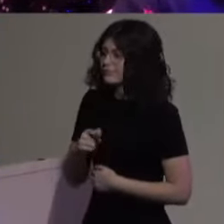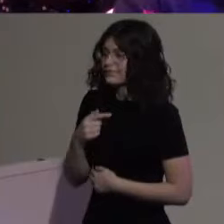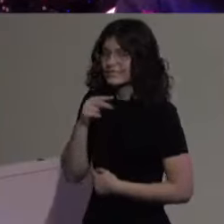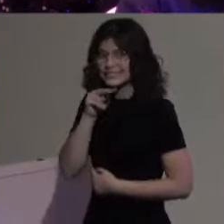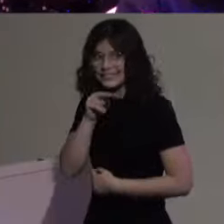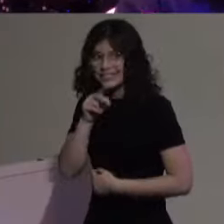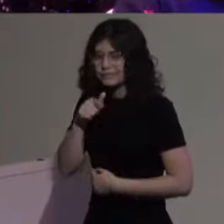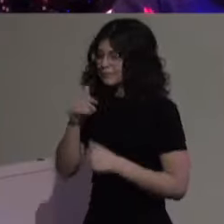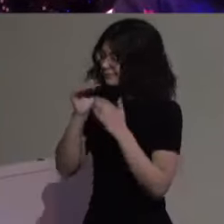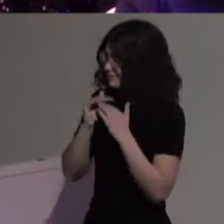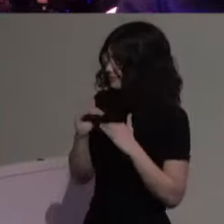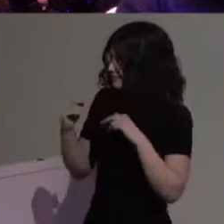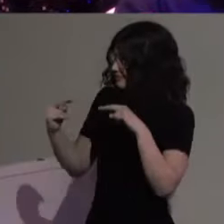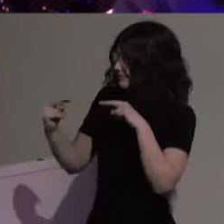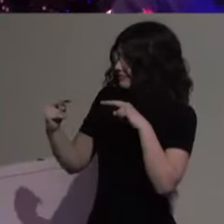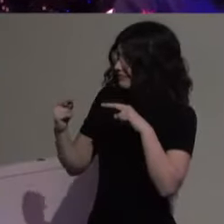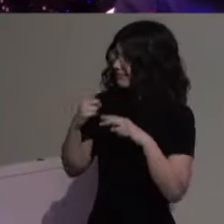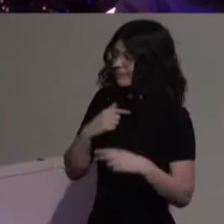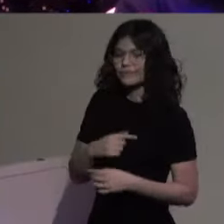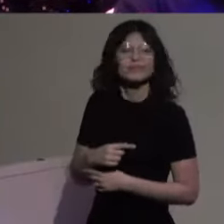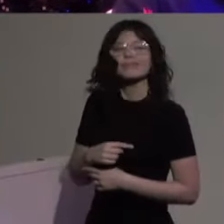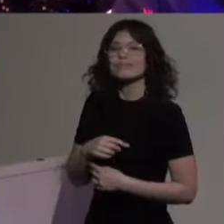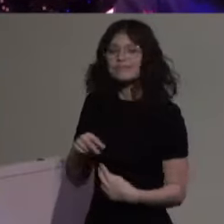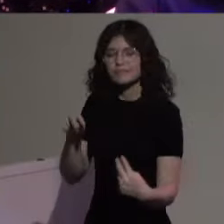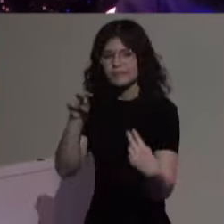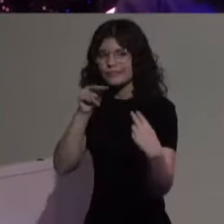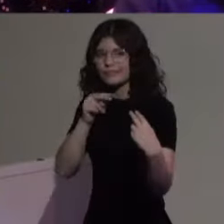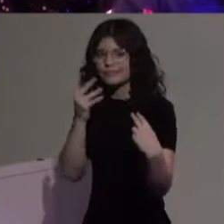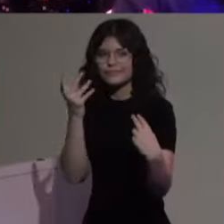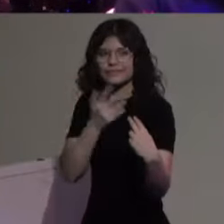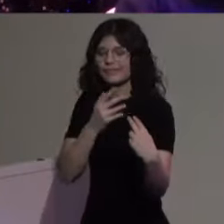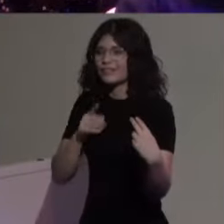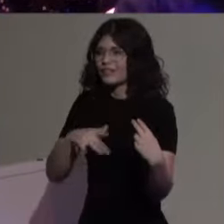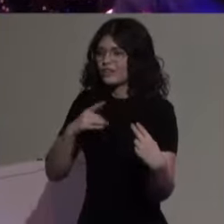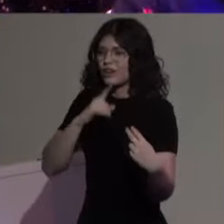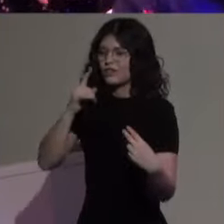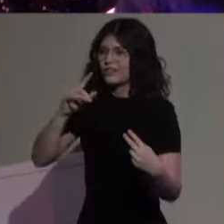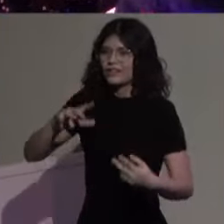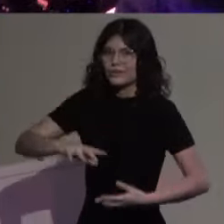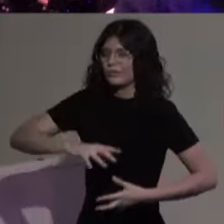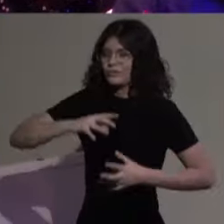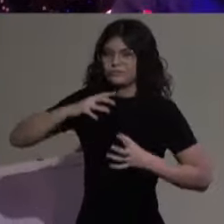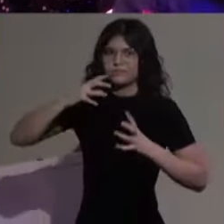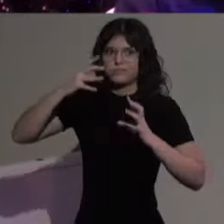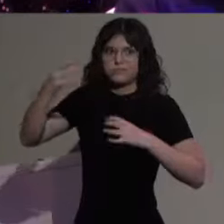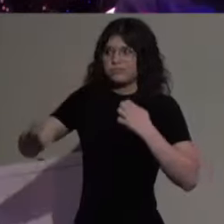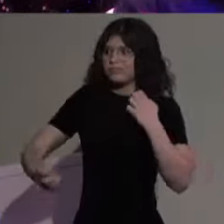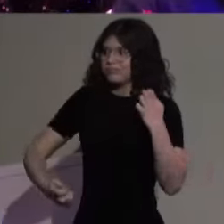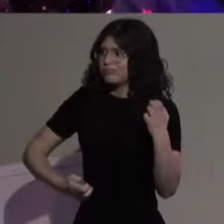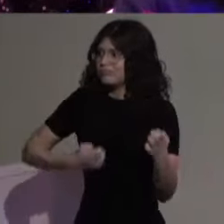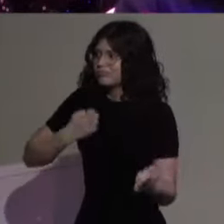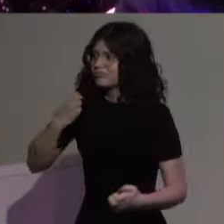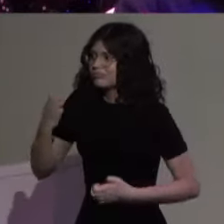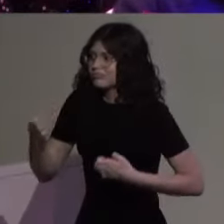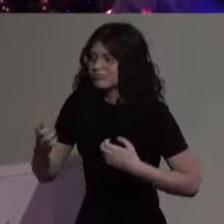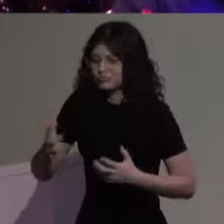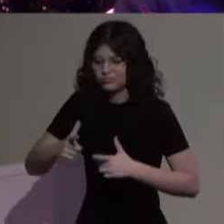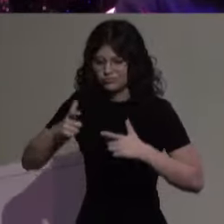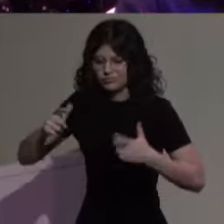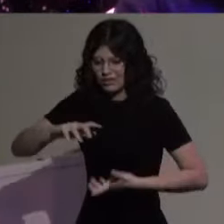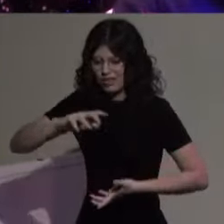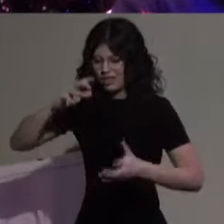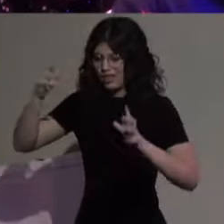I just stared and you grinned and looked right back. It felt like just one big whirlwind, one